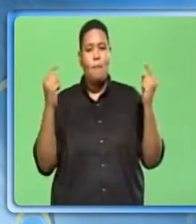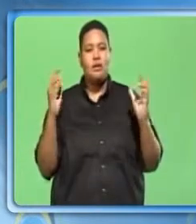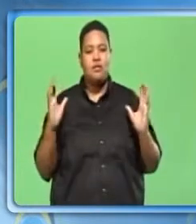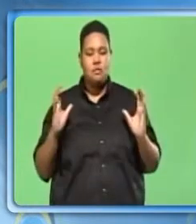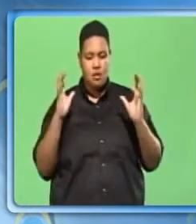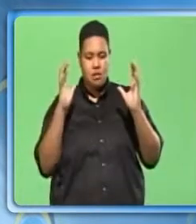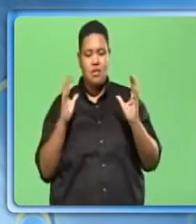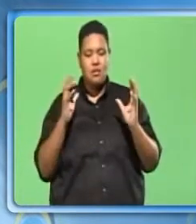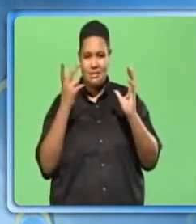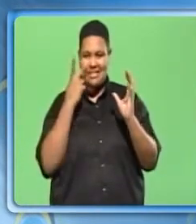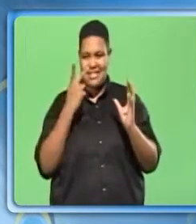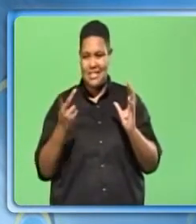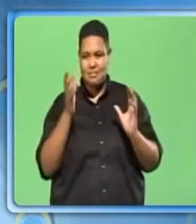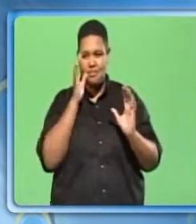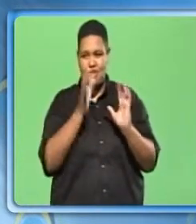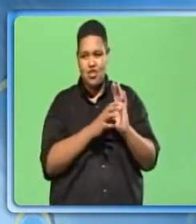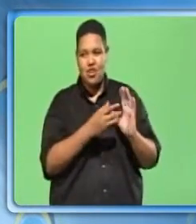poles.